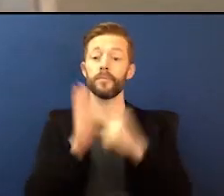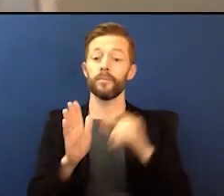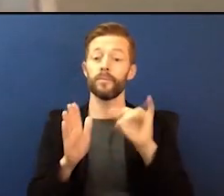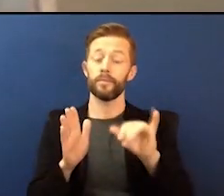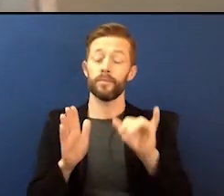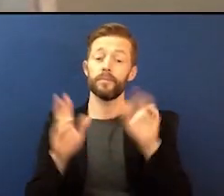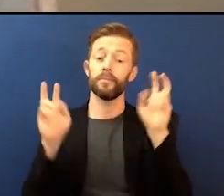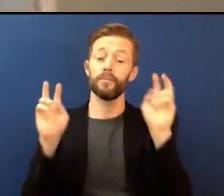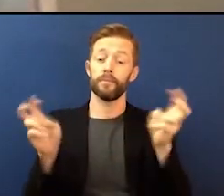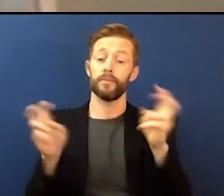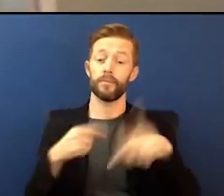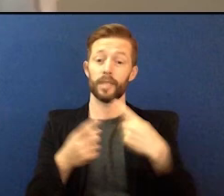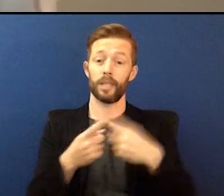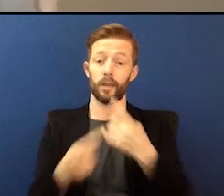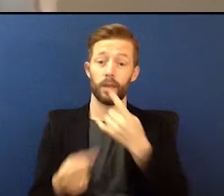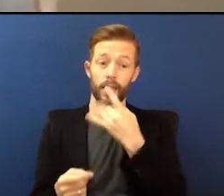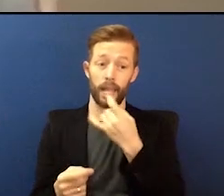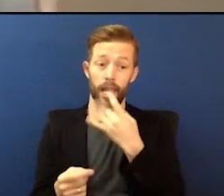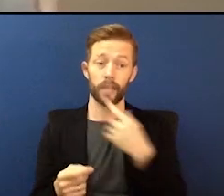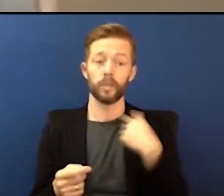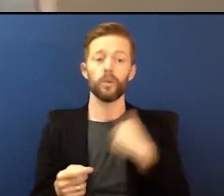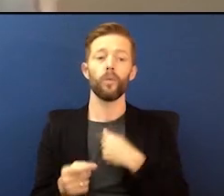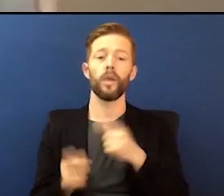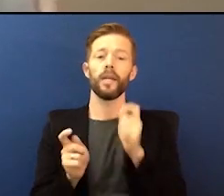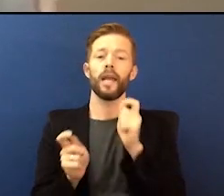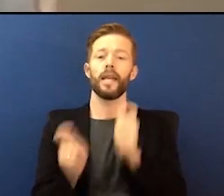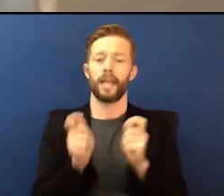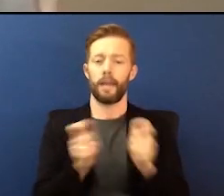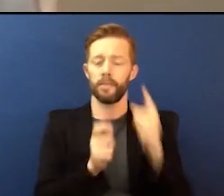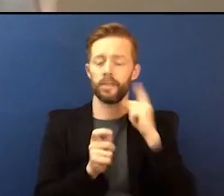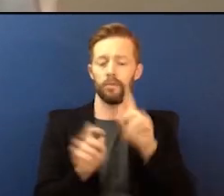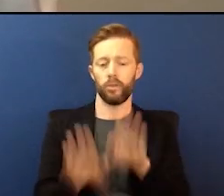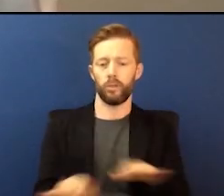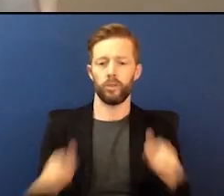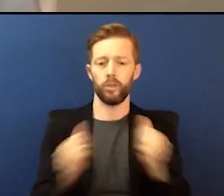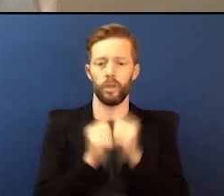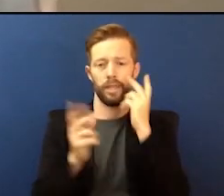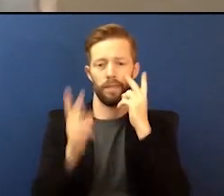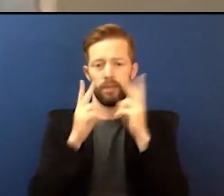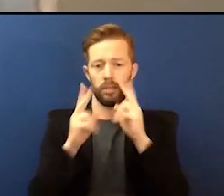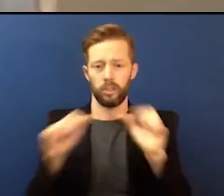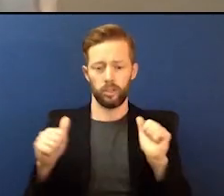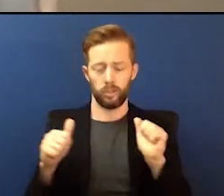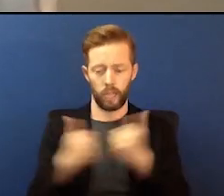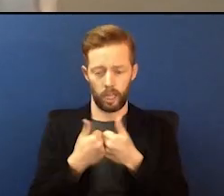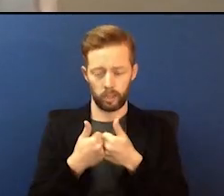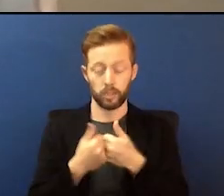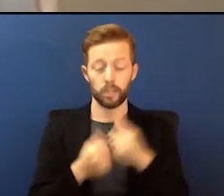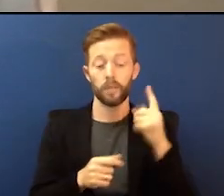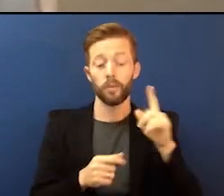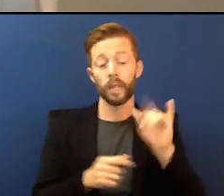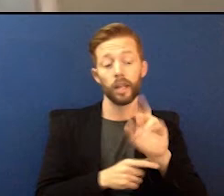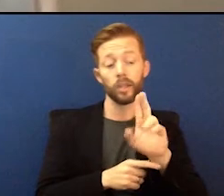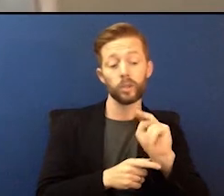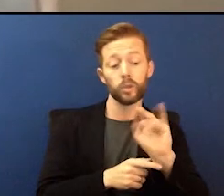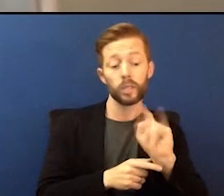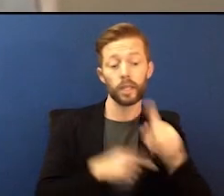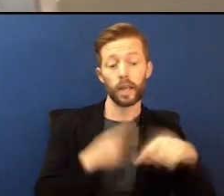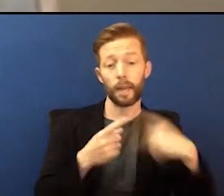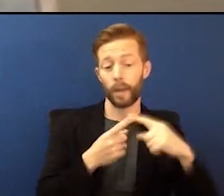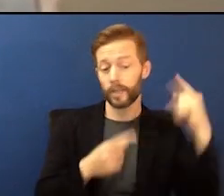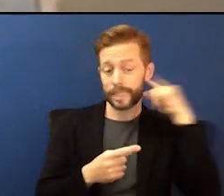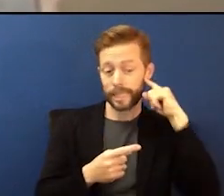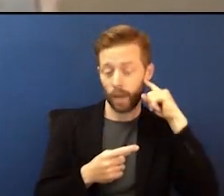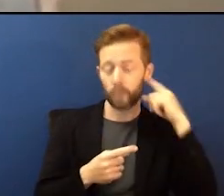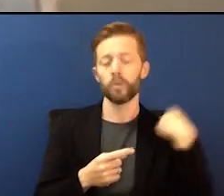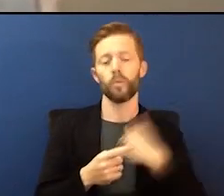example, for the unit on light, we adapted it for children with vision challenges, and for the unit on